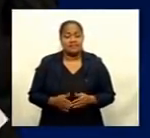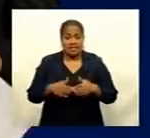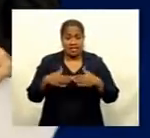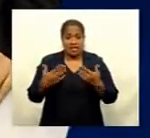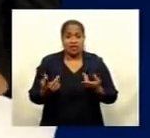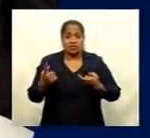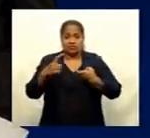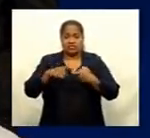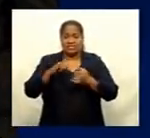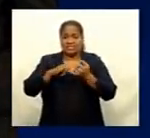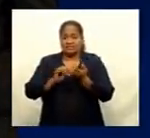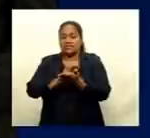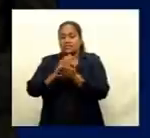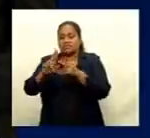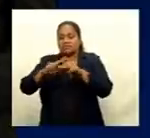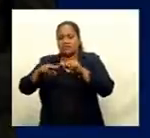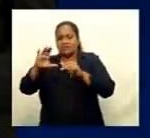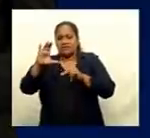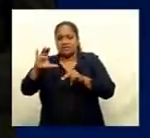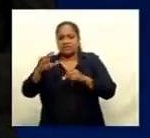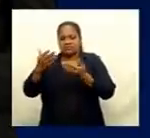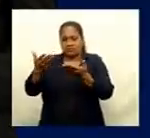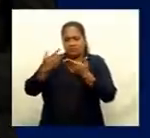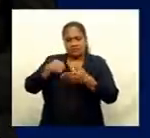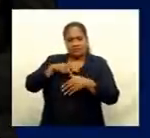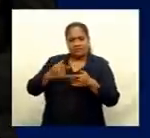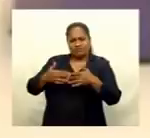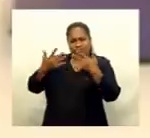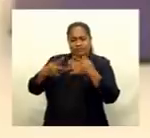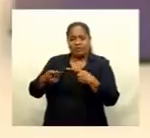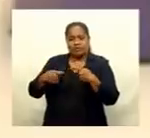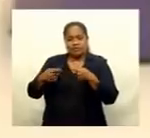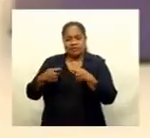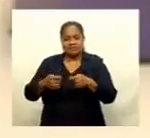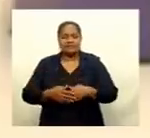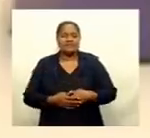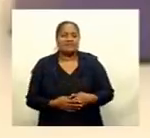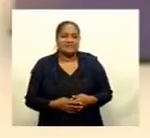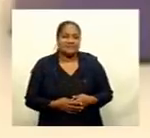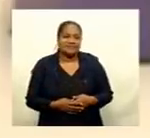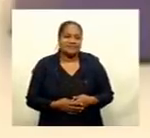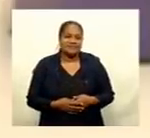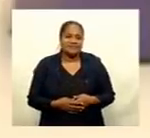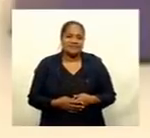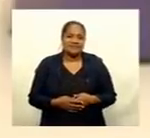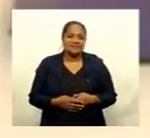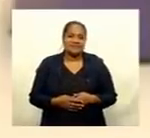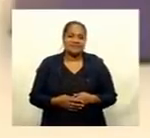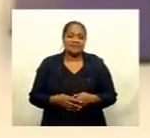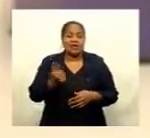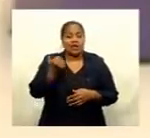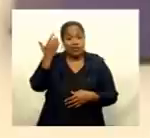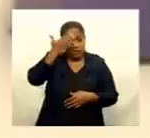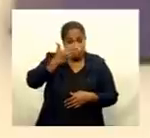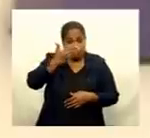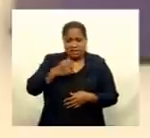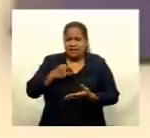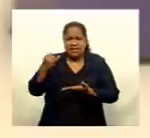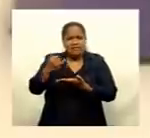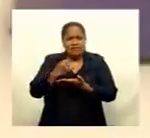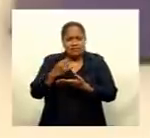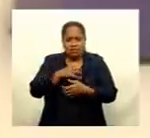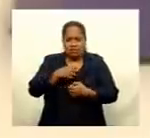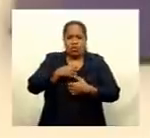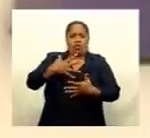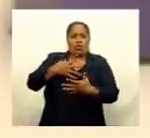join Sinifa from HFC Bank to give us the latest figures from the money market. Good evening. Investors are not freaking out over